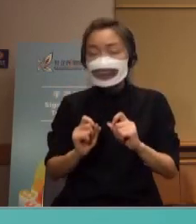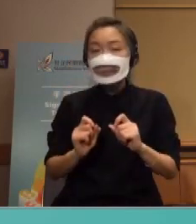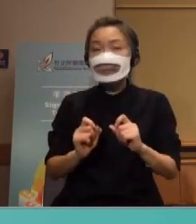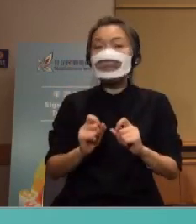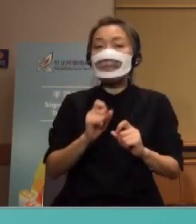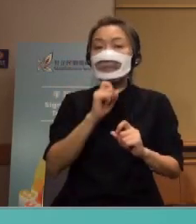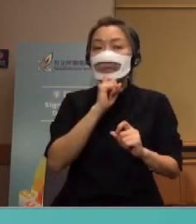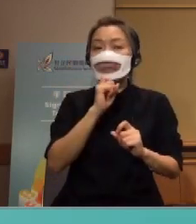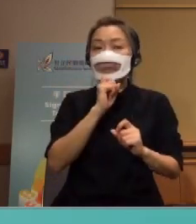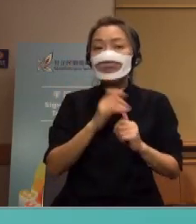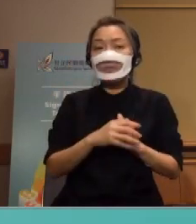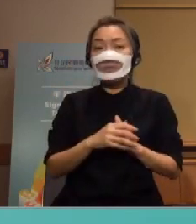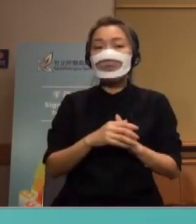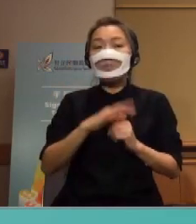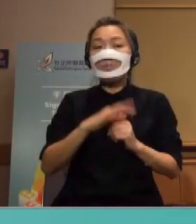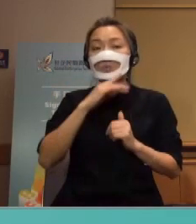So